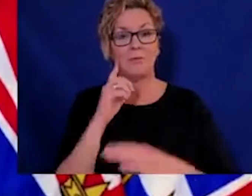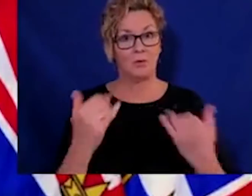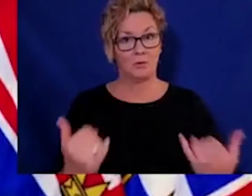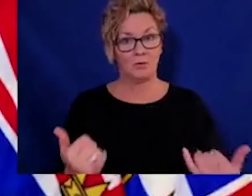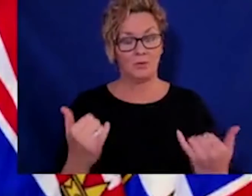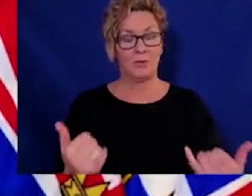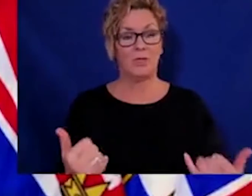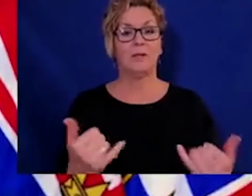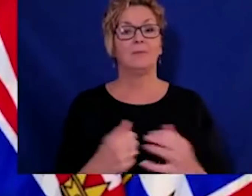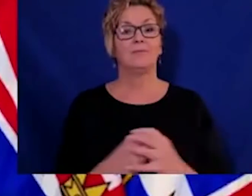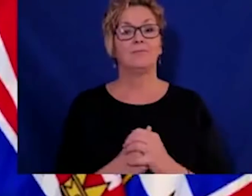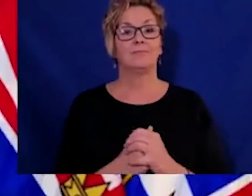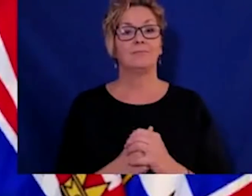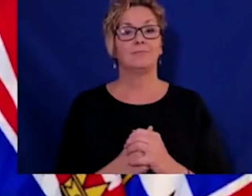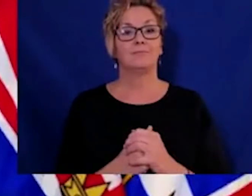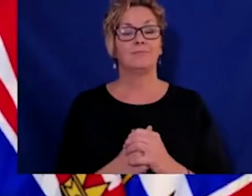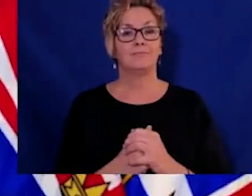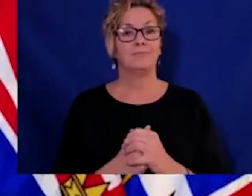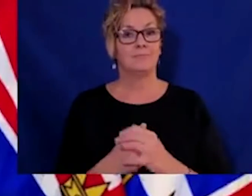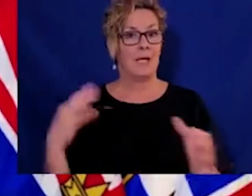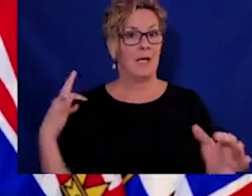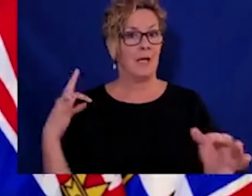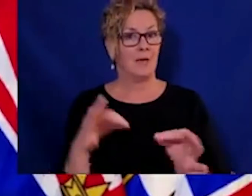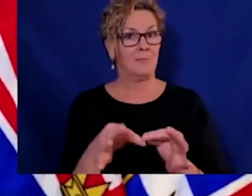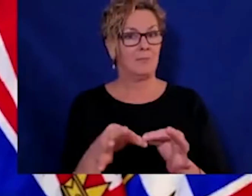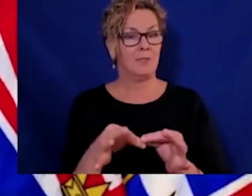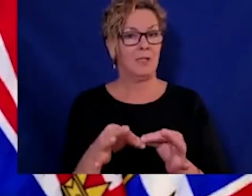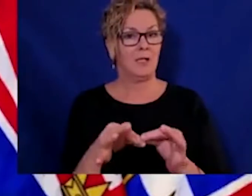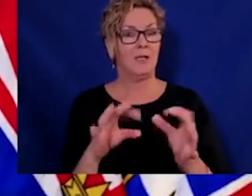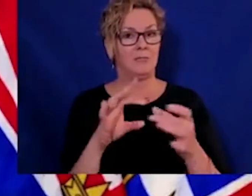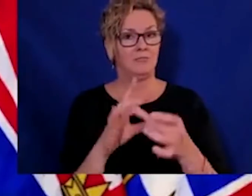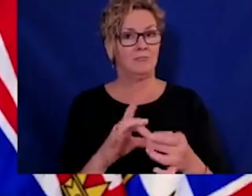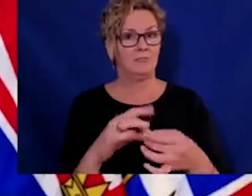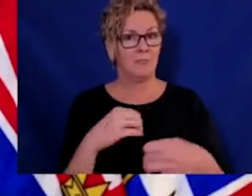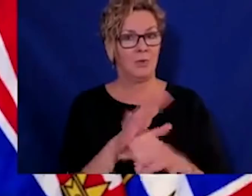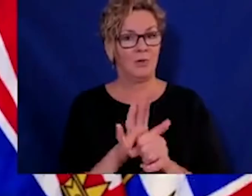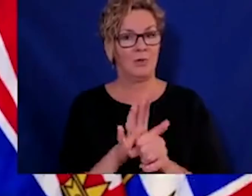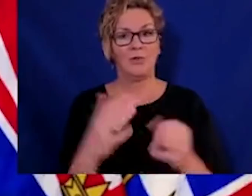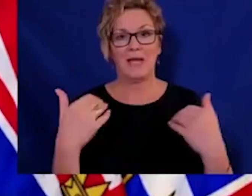For today, for our COVID update, we have